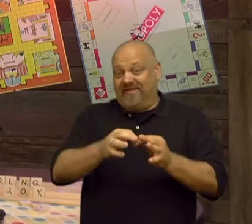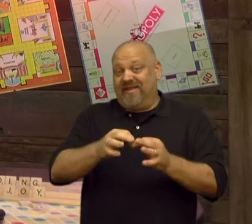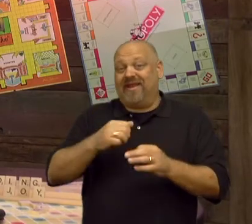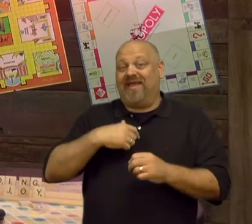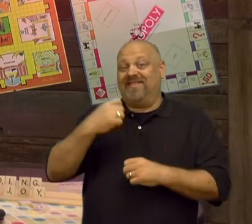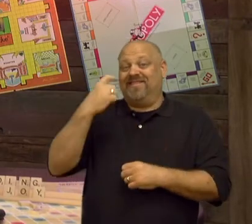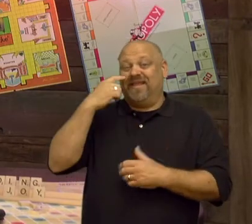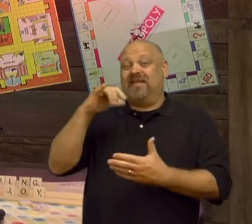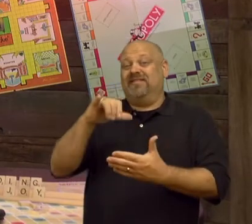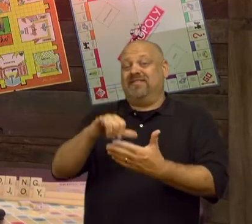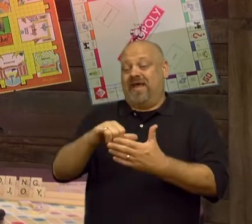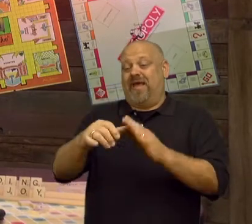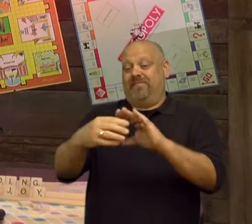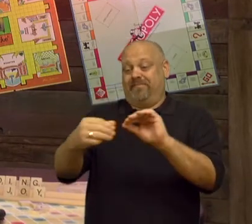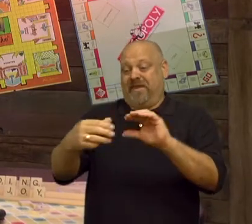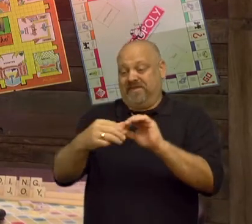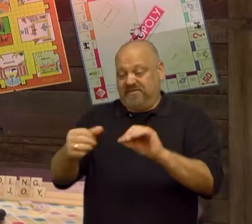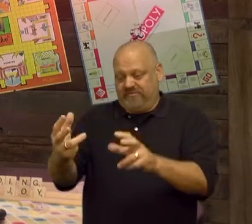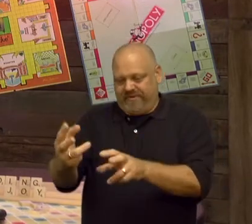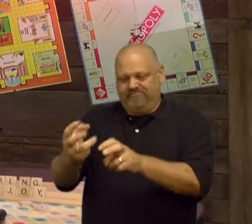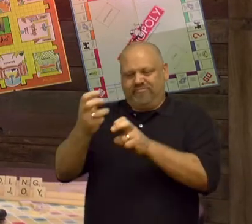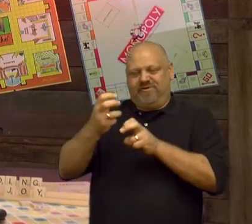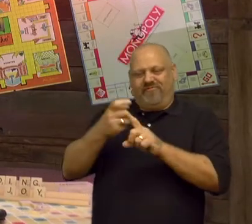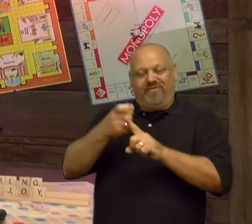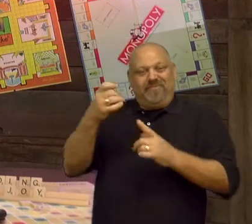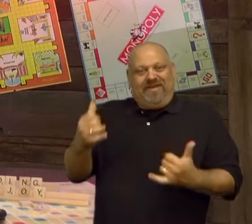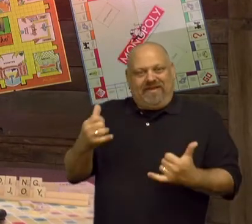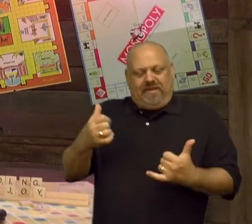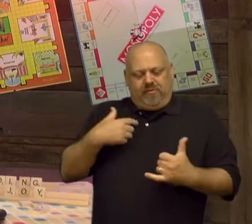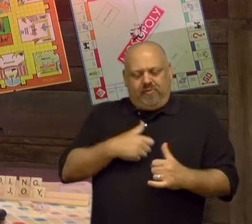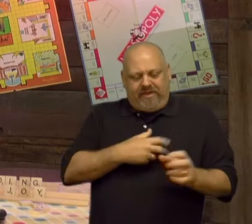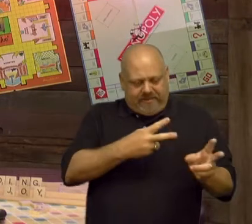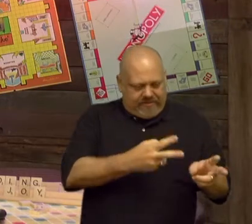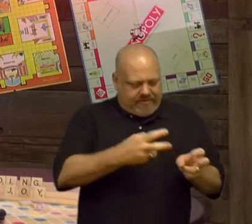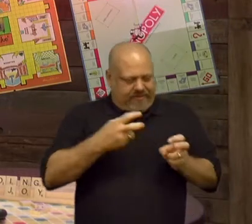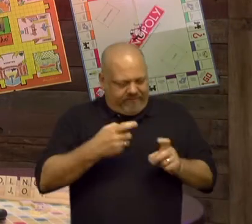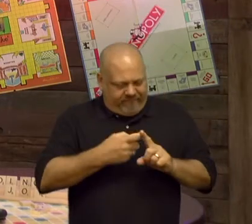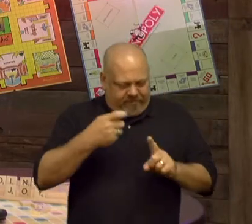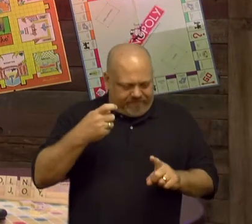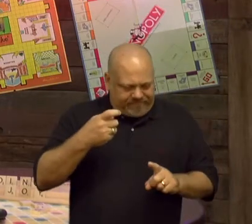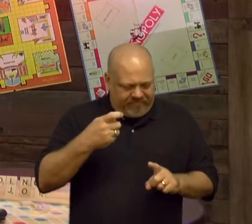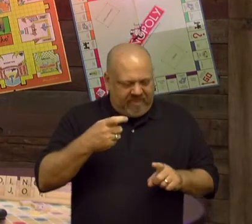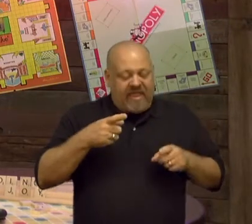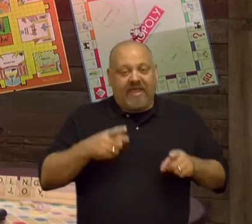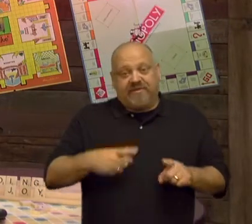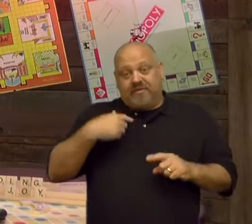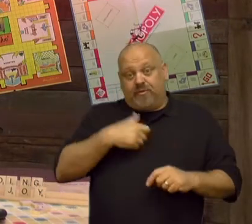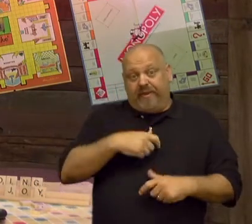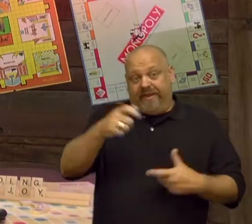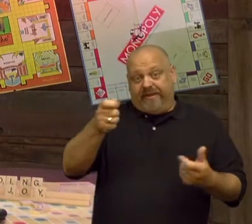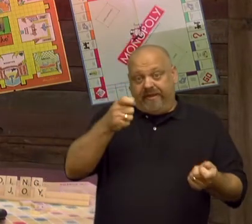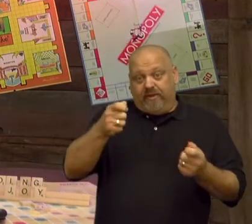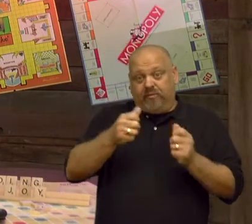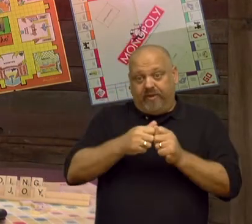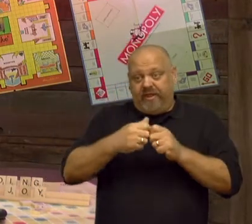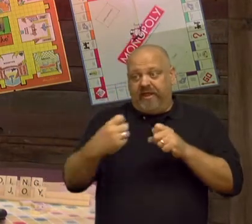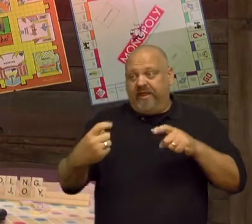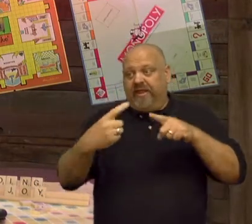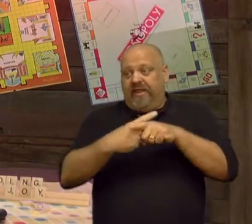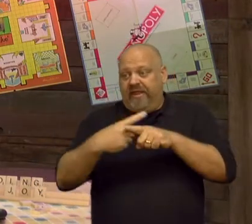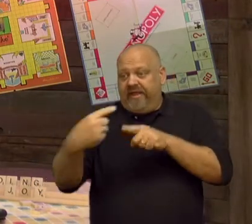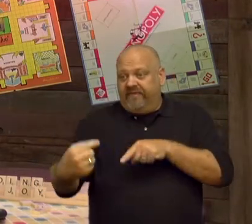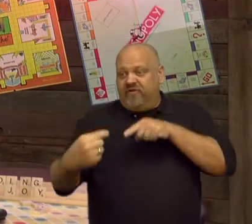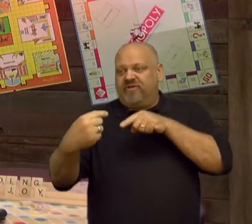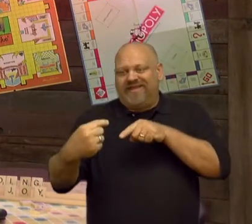faith. And I think that's the message that we can take from today, is we can take from that as we deal